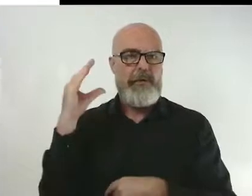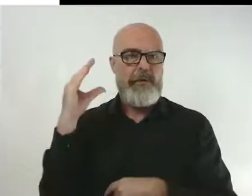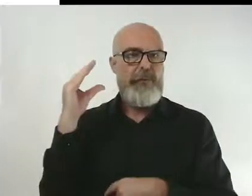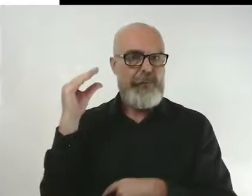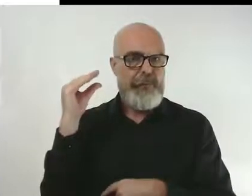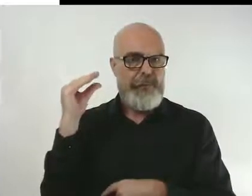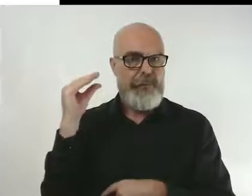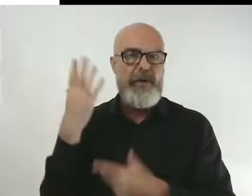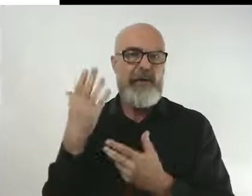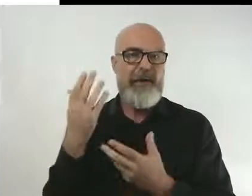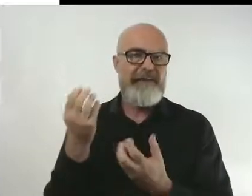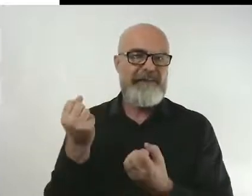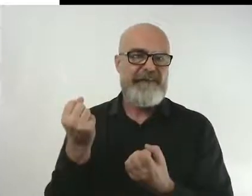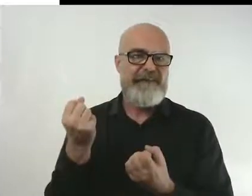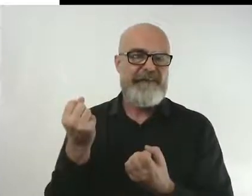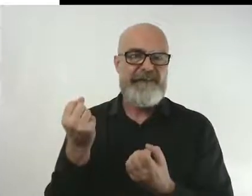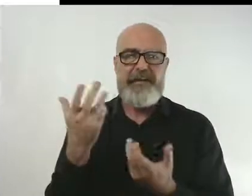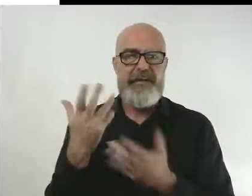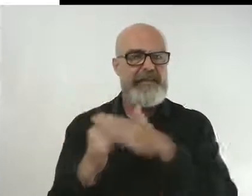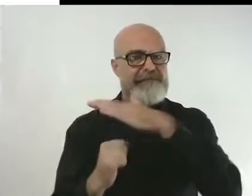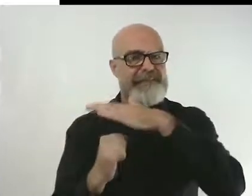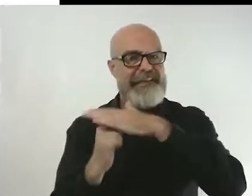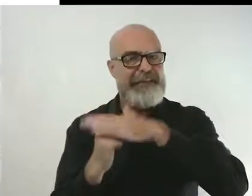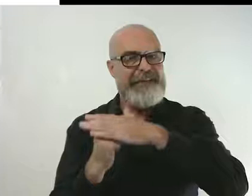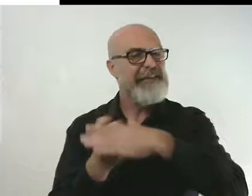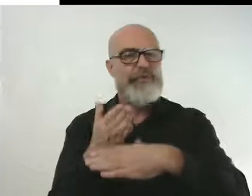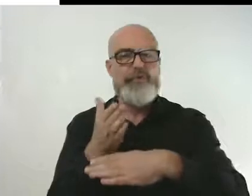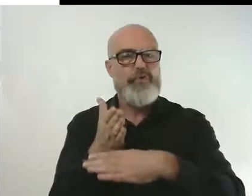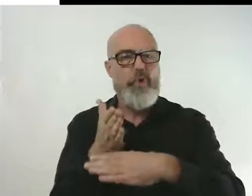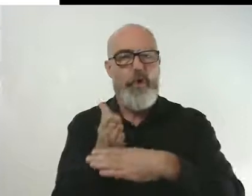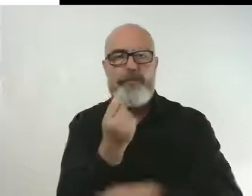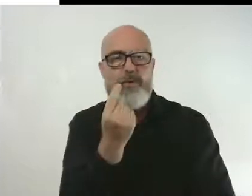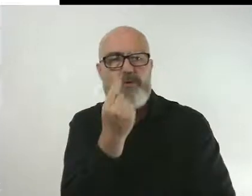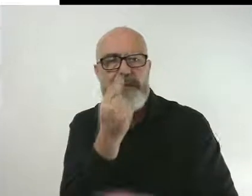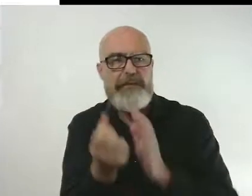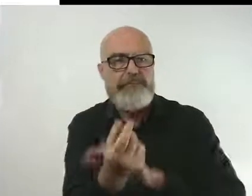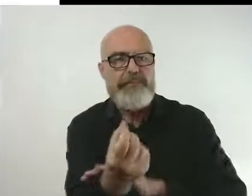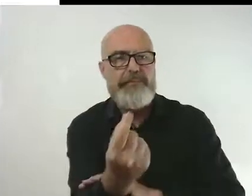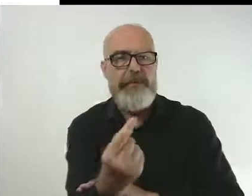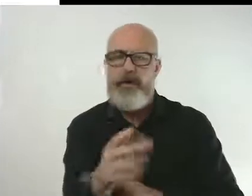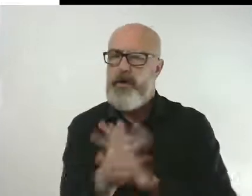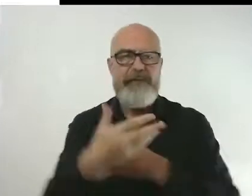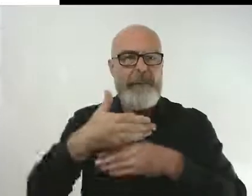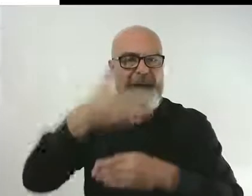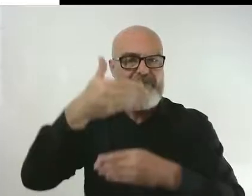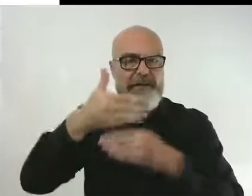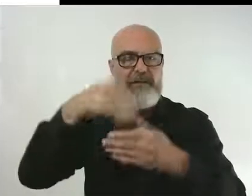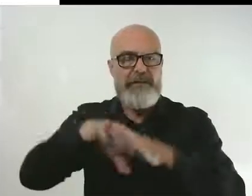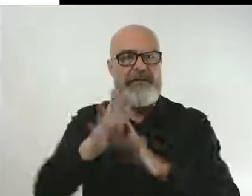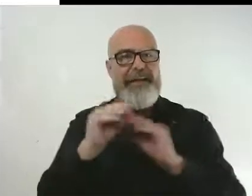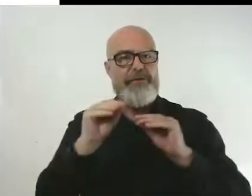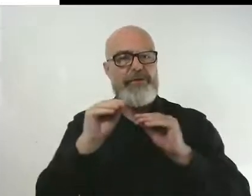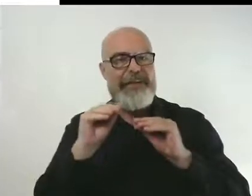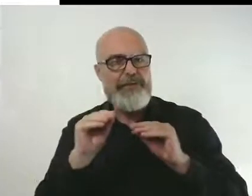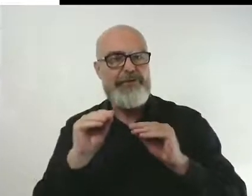example, people with hearing difficulties have limited employment opportunities,